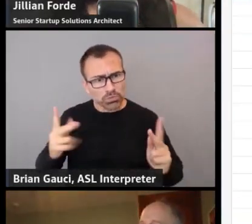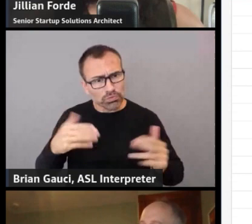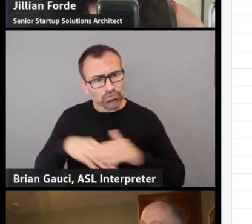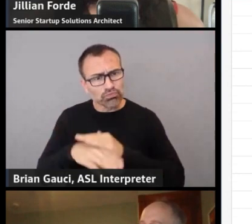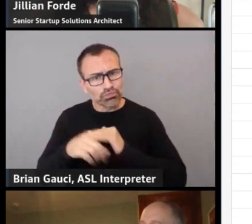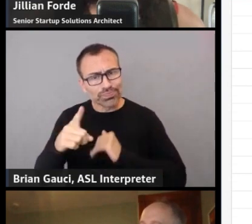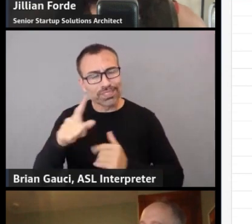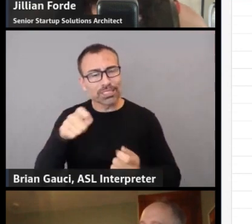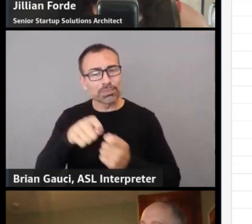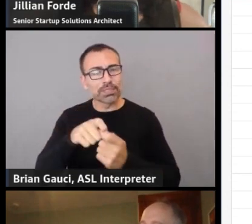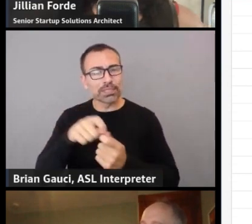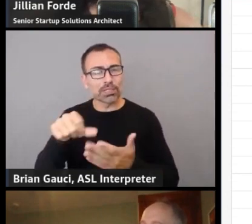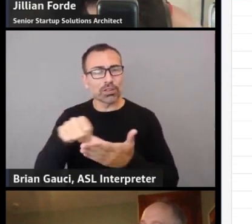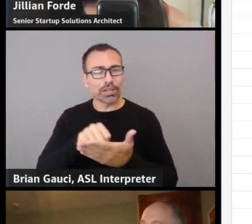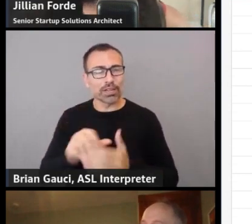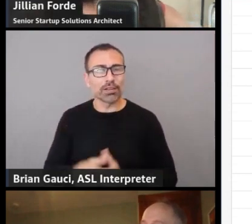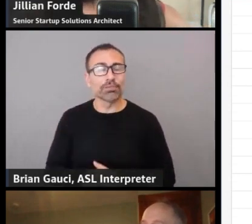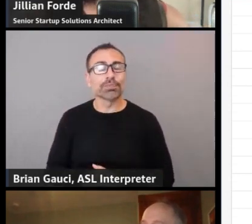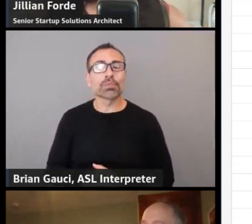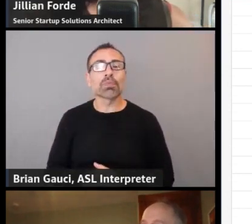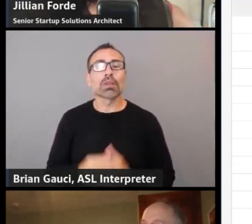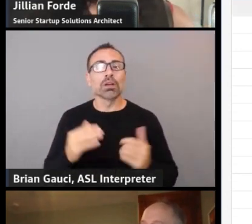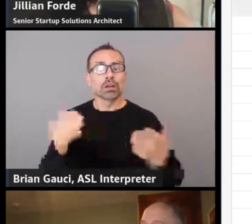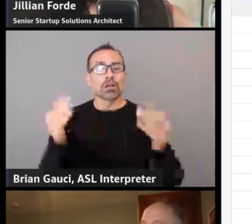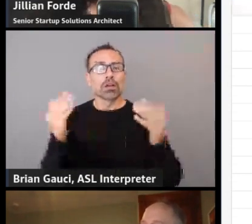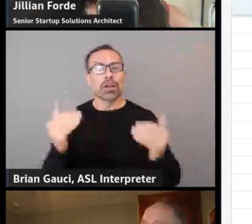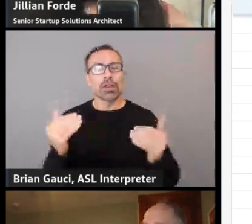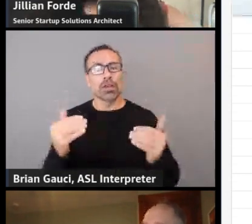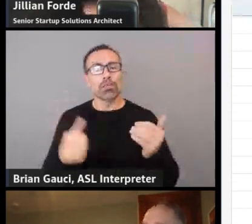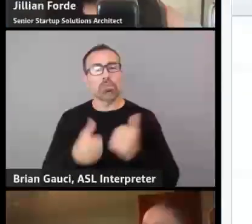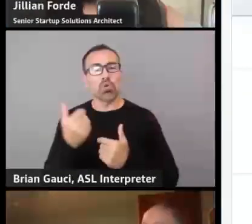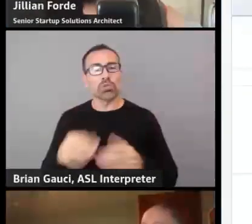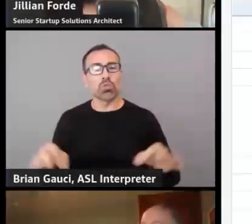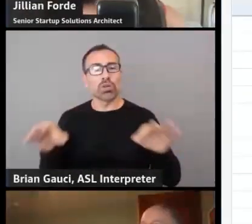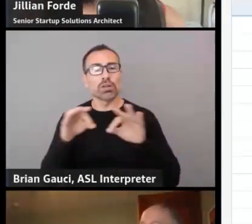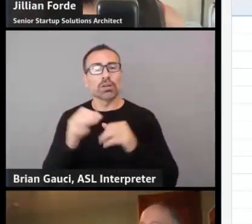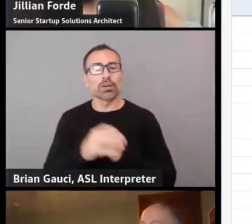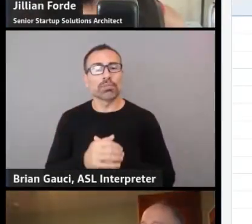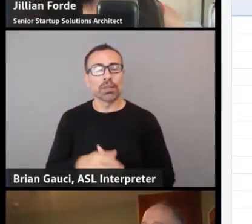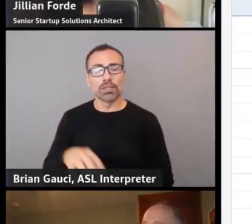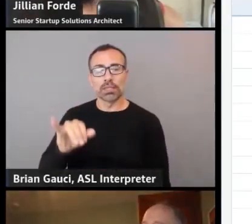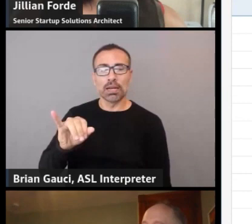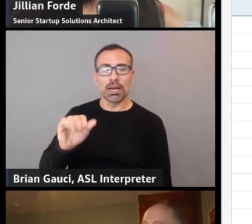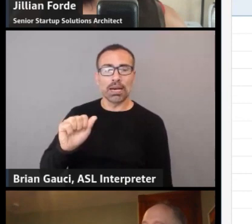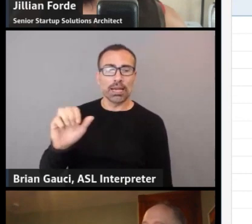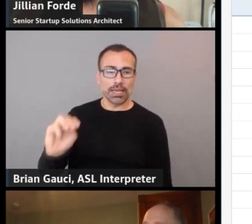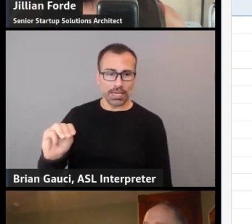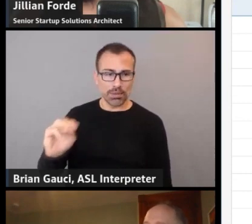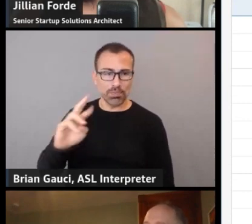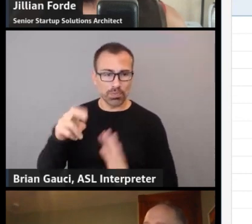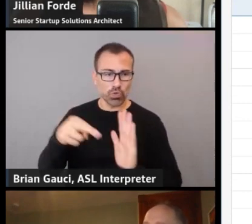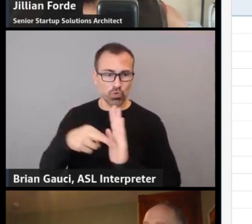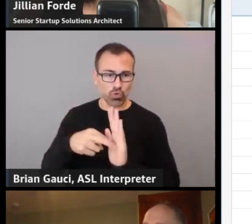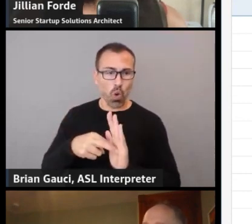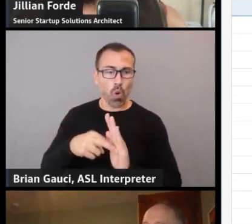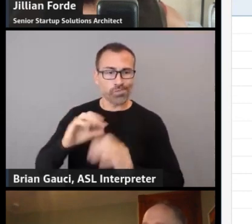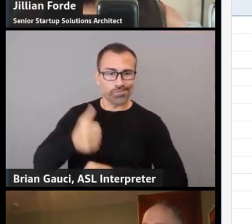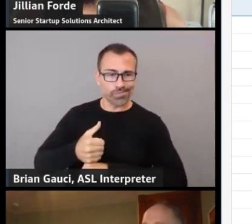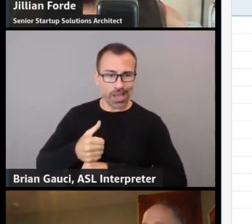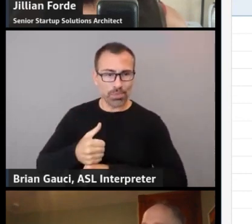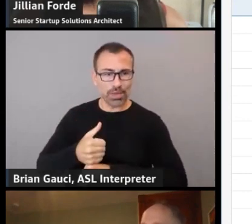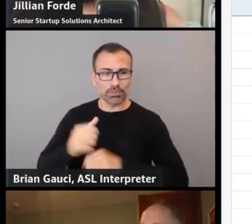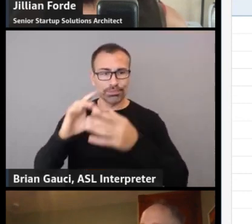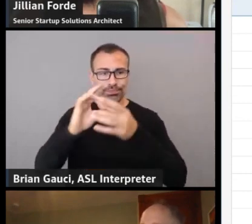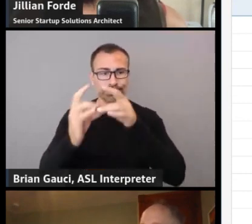account. Wow. And then, probably most importantly, is our IAM role mapping, where we map what we call a